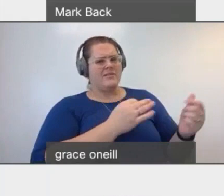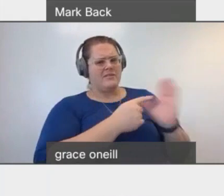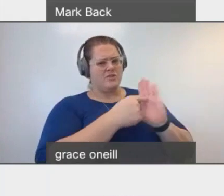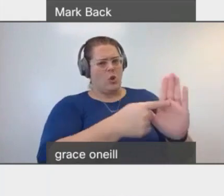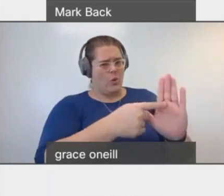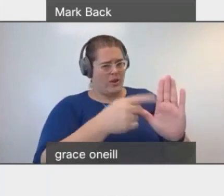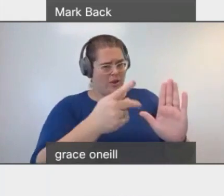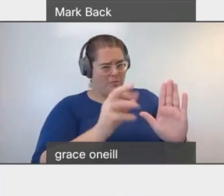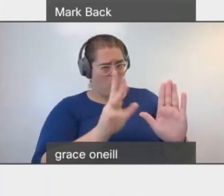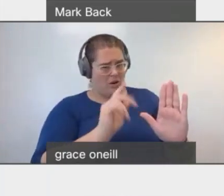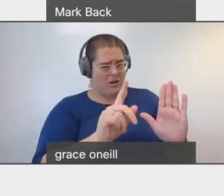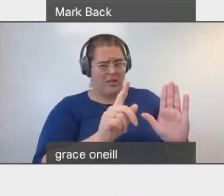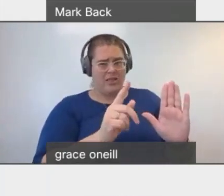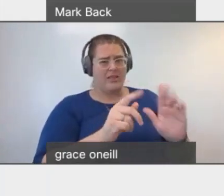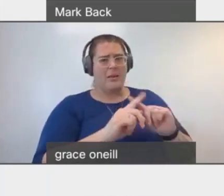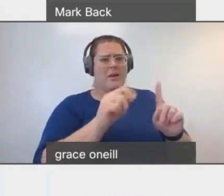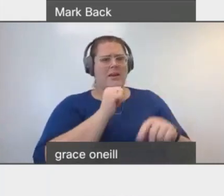did.